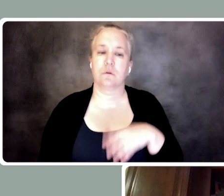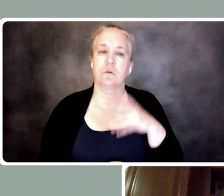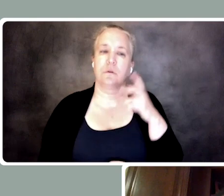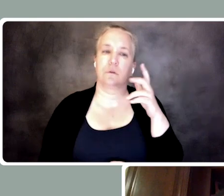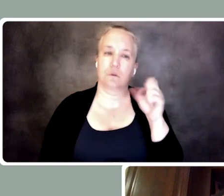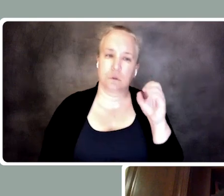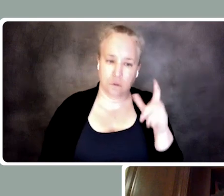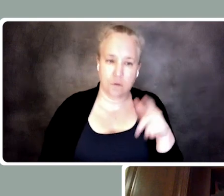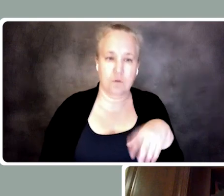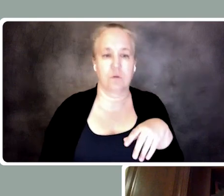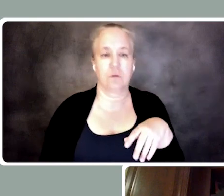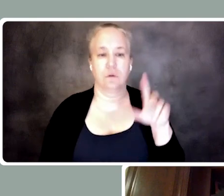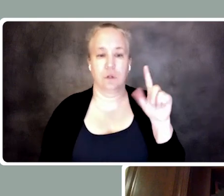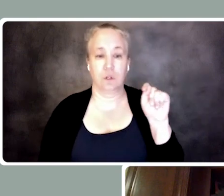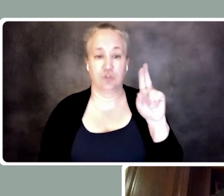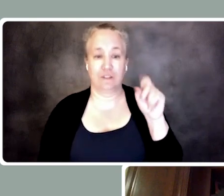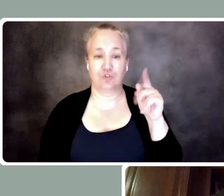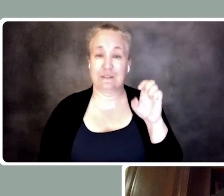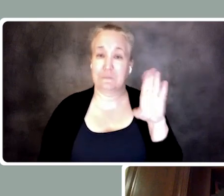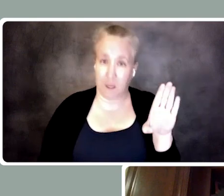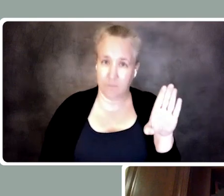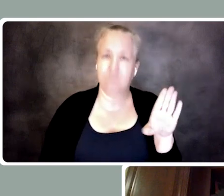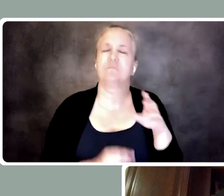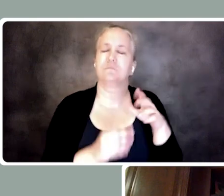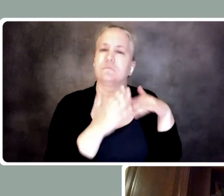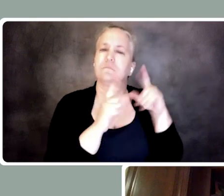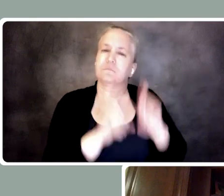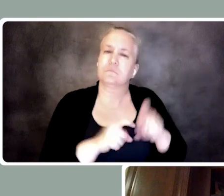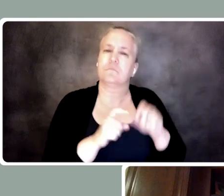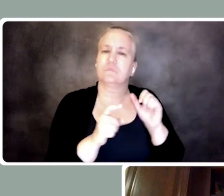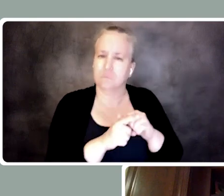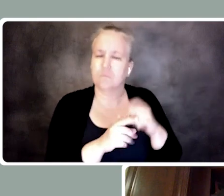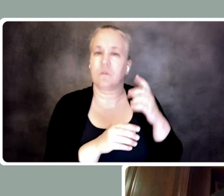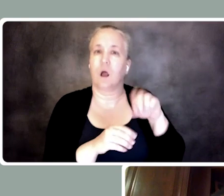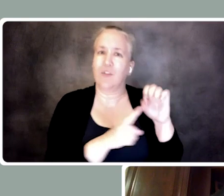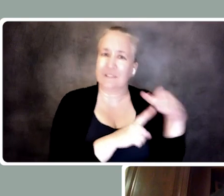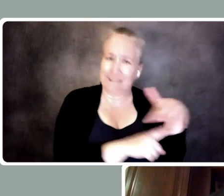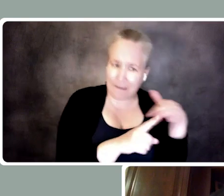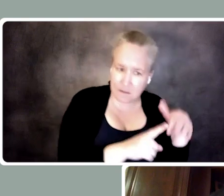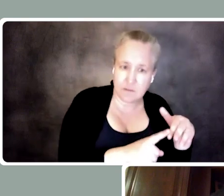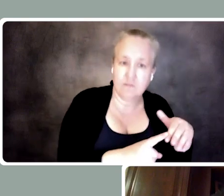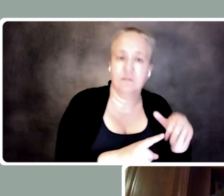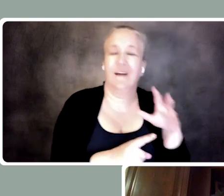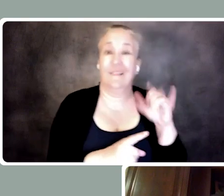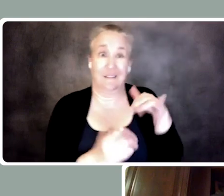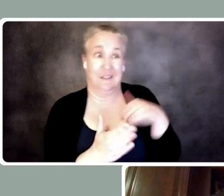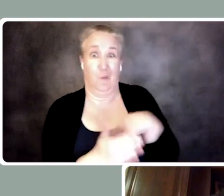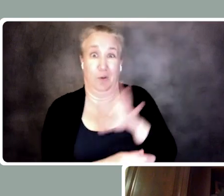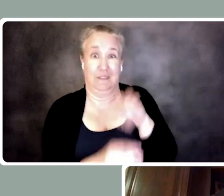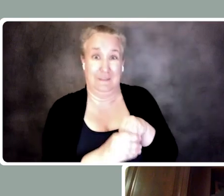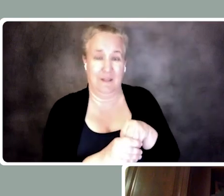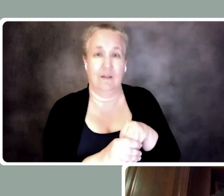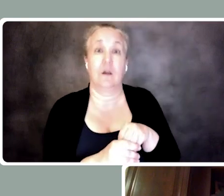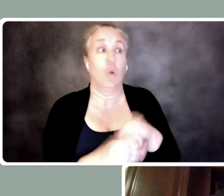Trastuzumab by itself was studied in the HER2 low setting. NSABP B47 was a study we participated in, where we actually